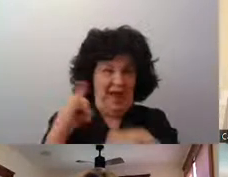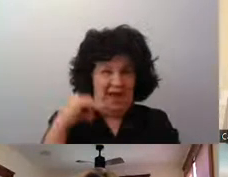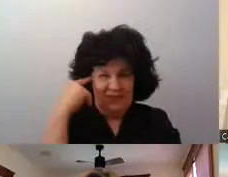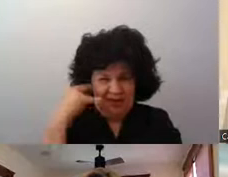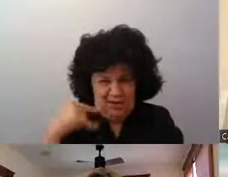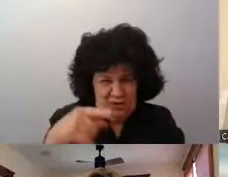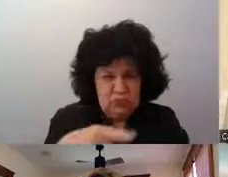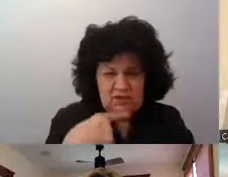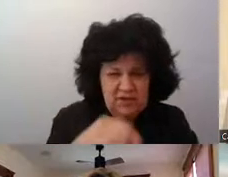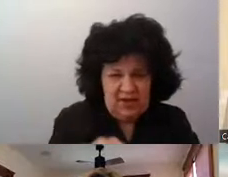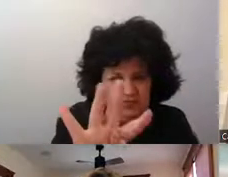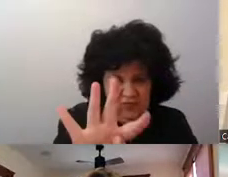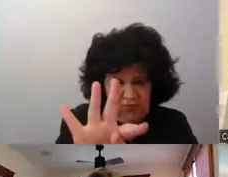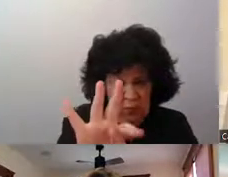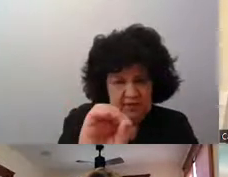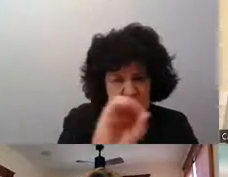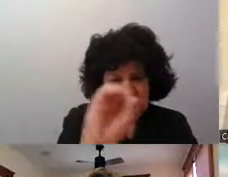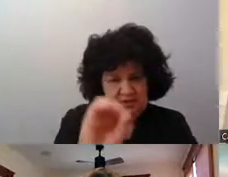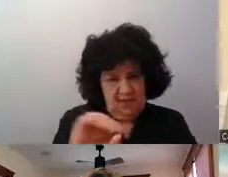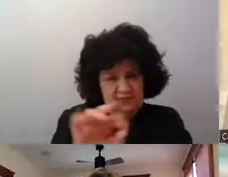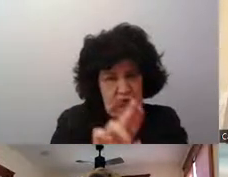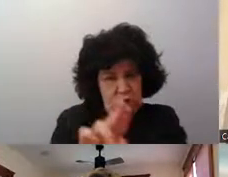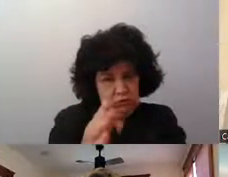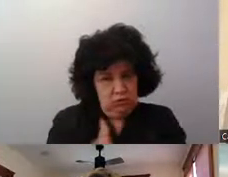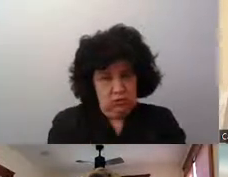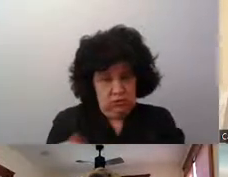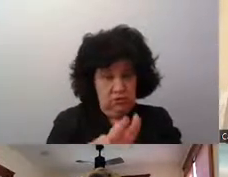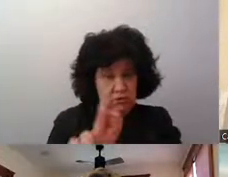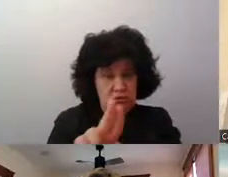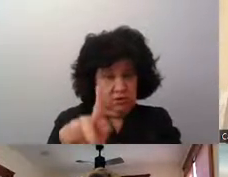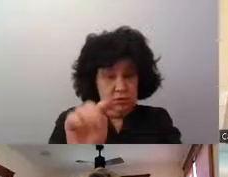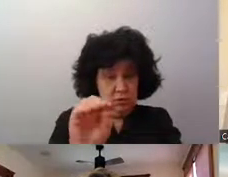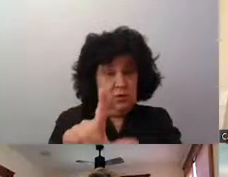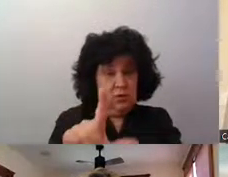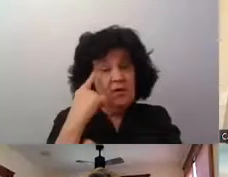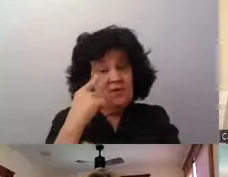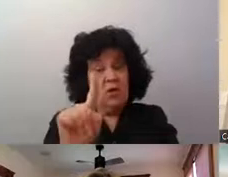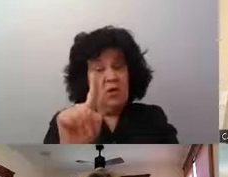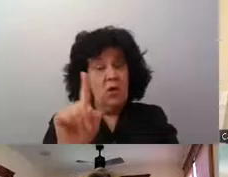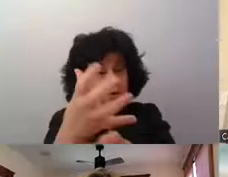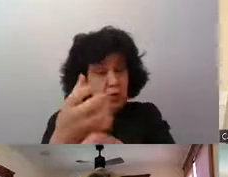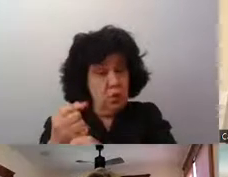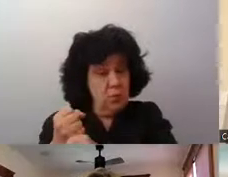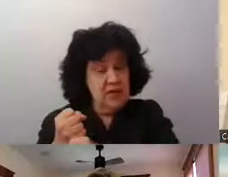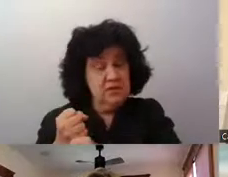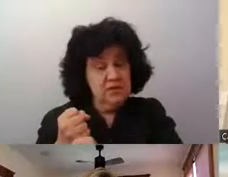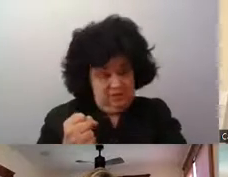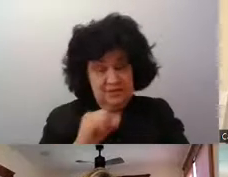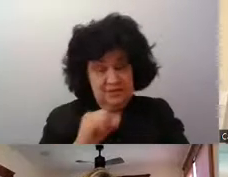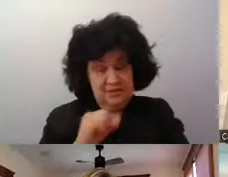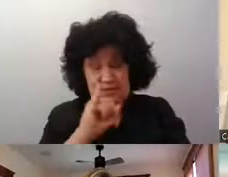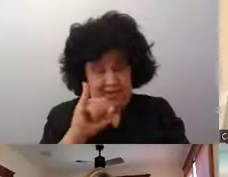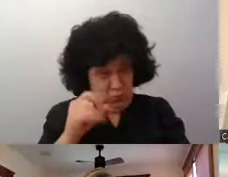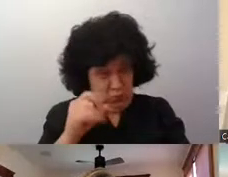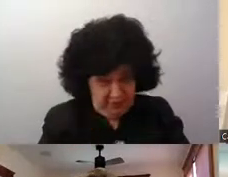that 40% of users are utilizing the tool for procurement and acquisition. Is that accurate?